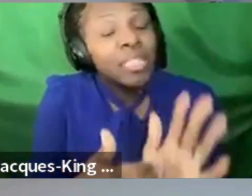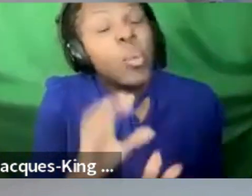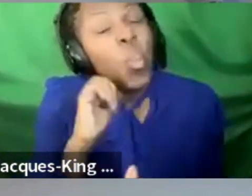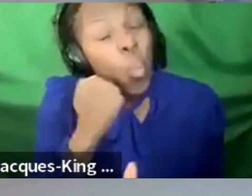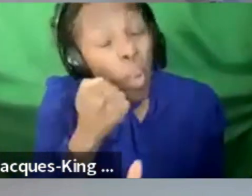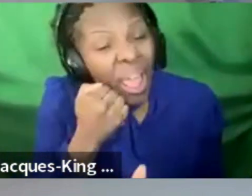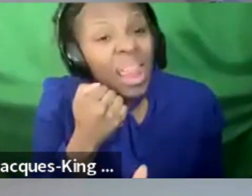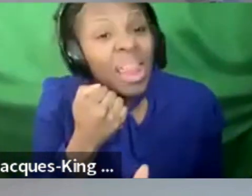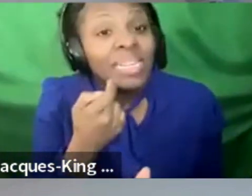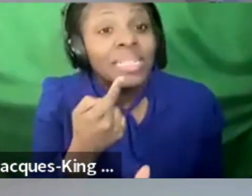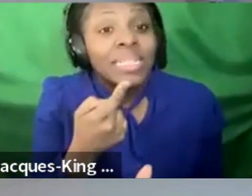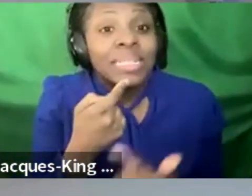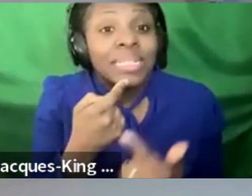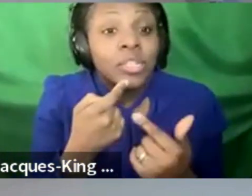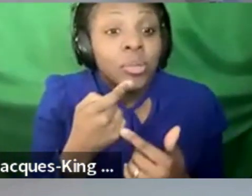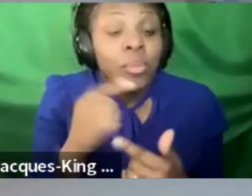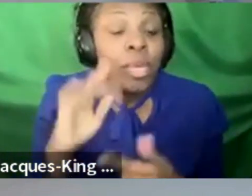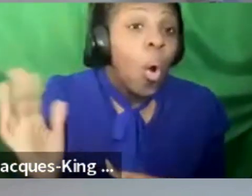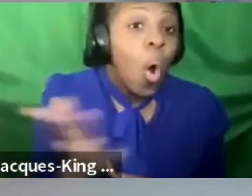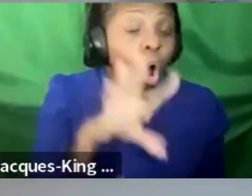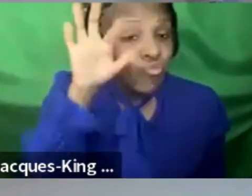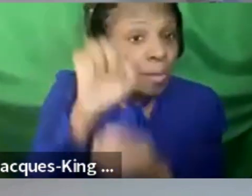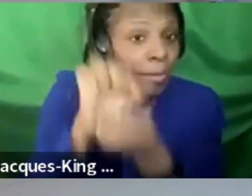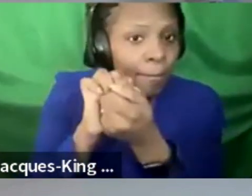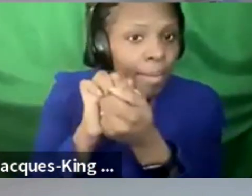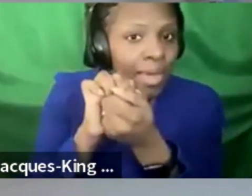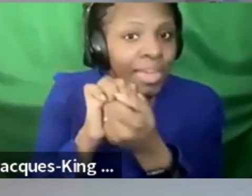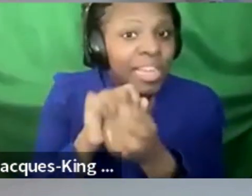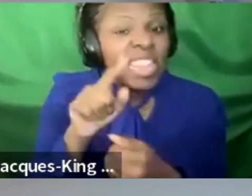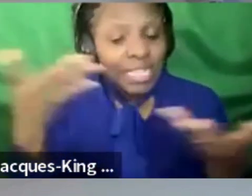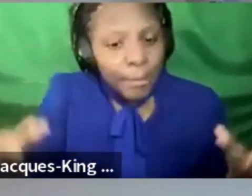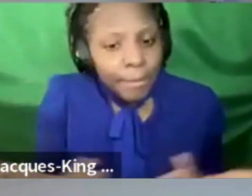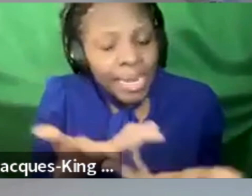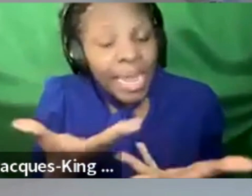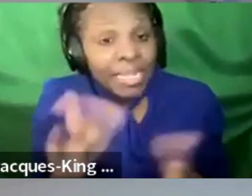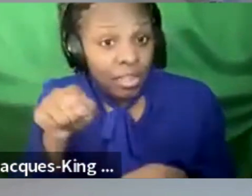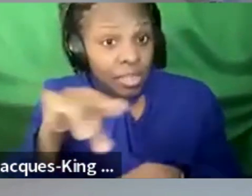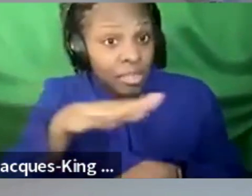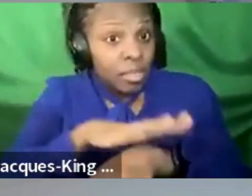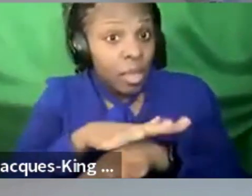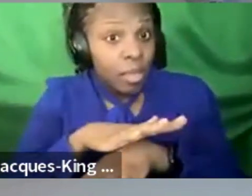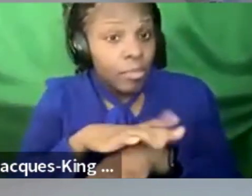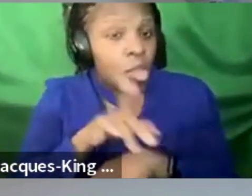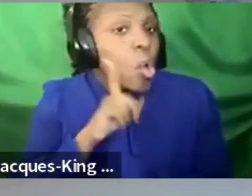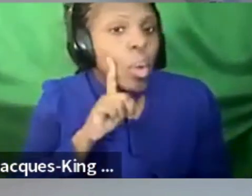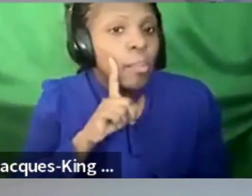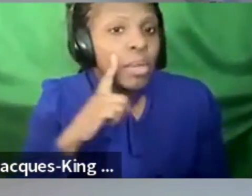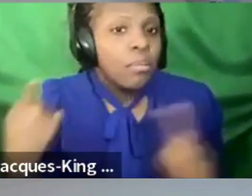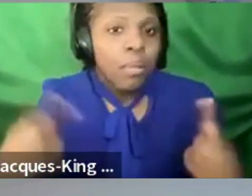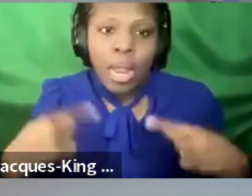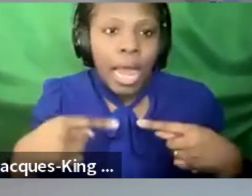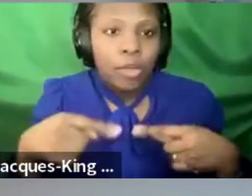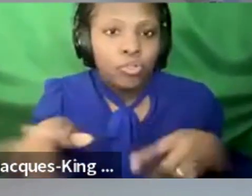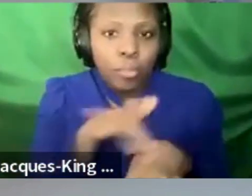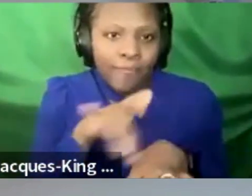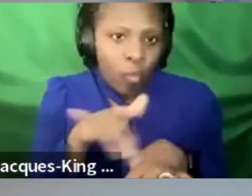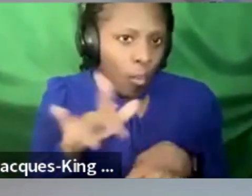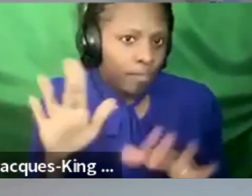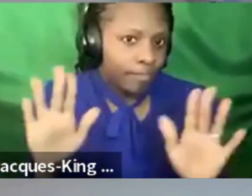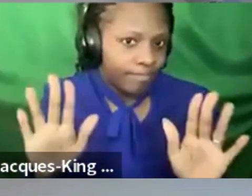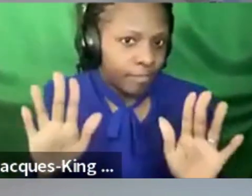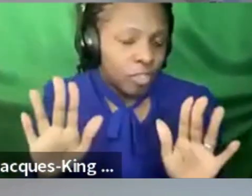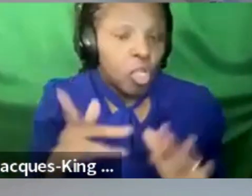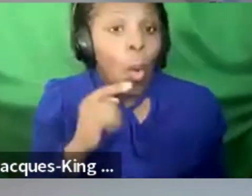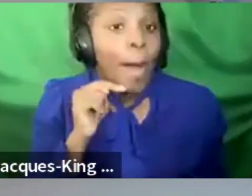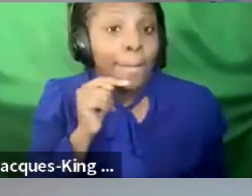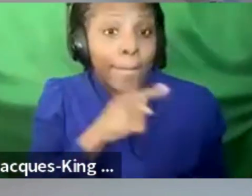obvious, just to make sure that we all remember that these were plays at the time, women were not allowed to perform on stage. So we're talking about